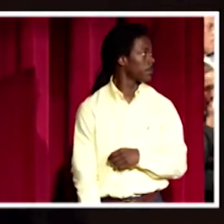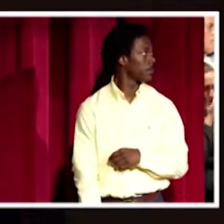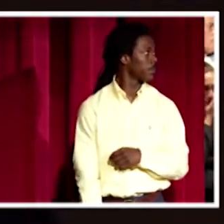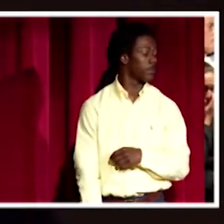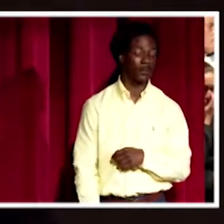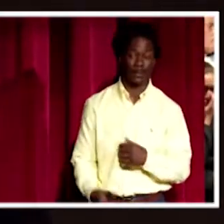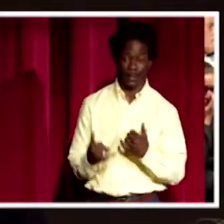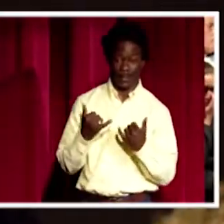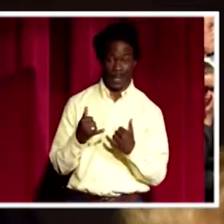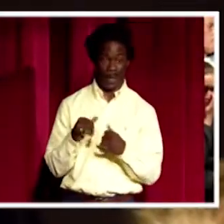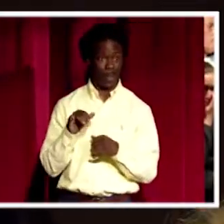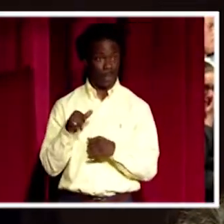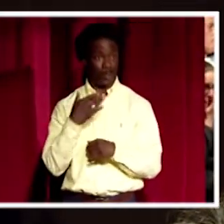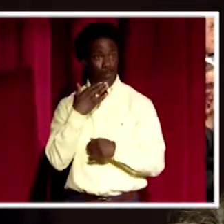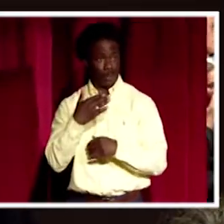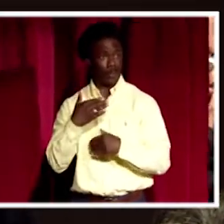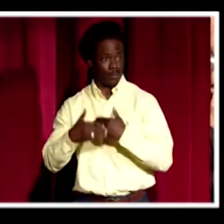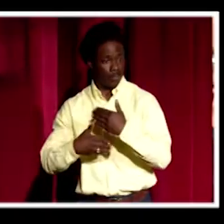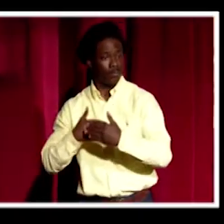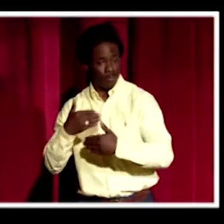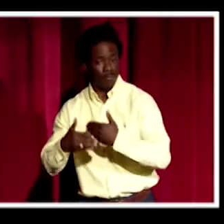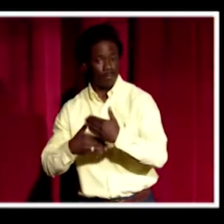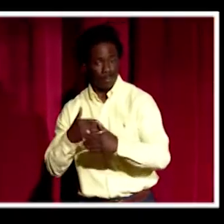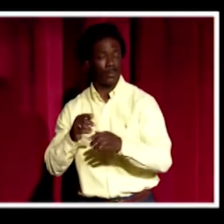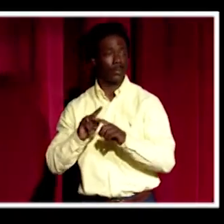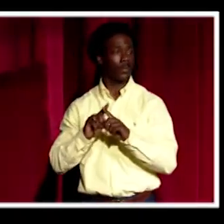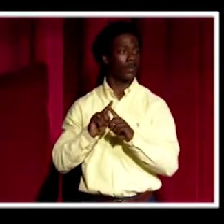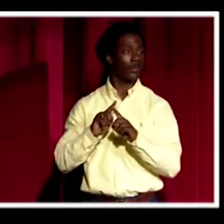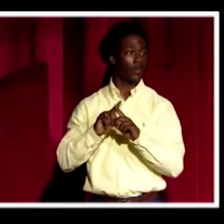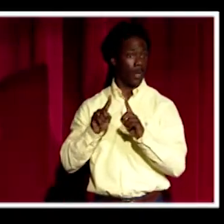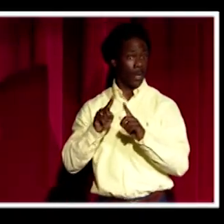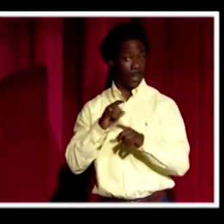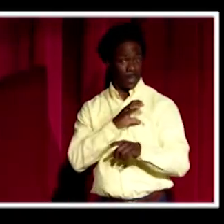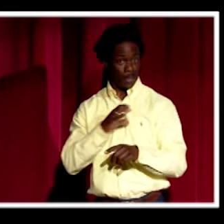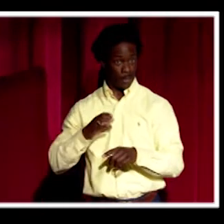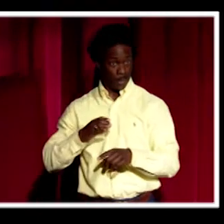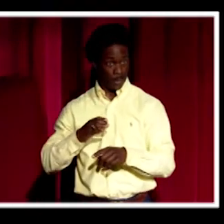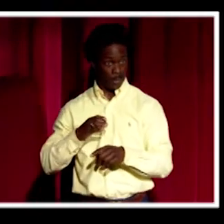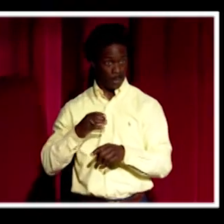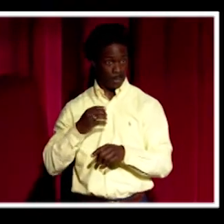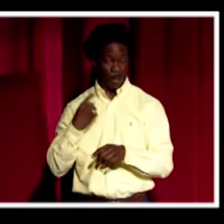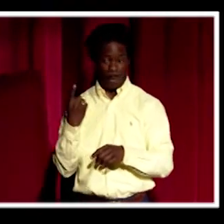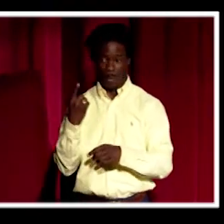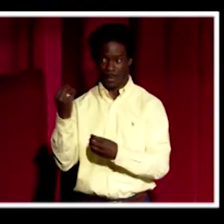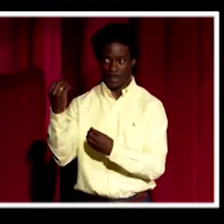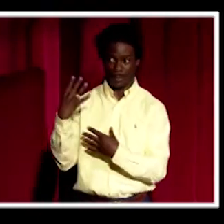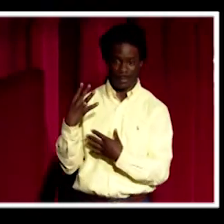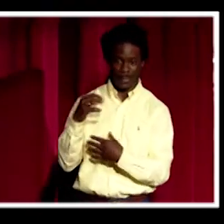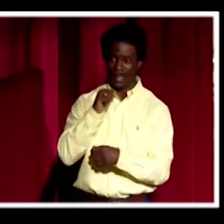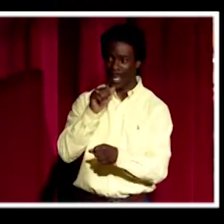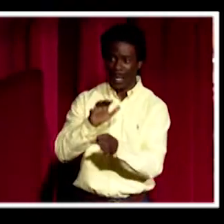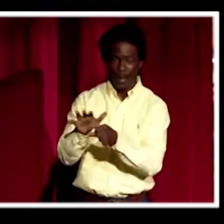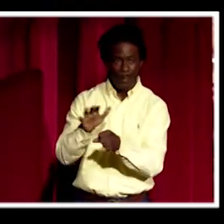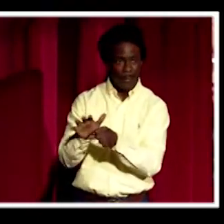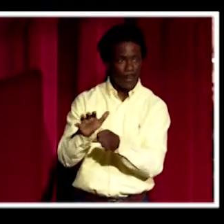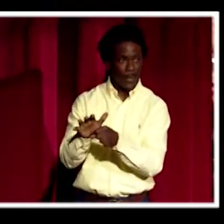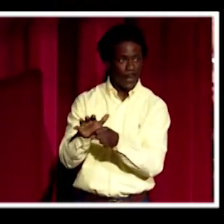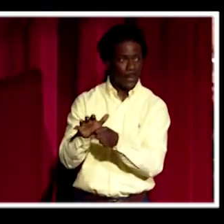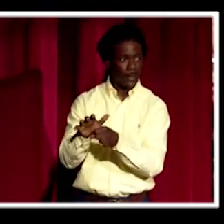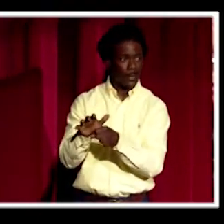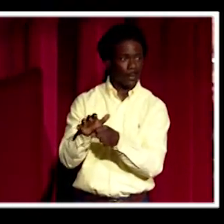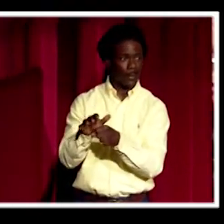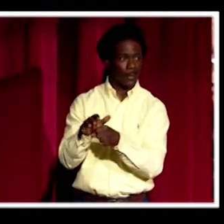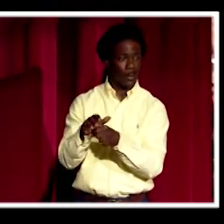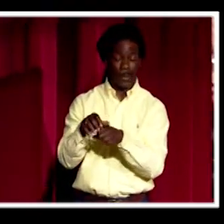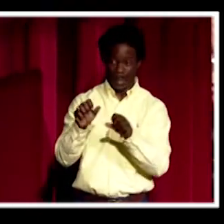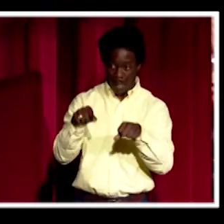Now, this is good progress, but Councilmember Nadeau tells me always it's not enough, and we can and